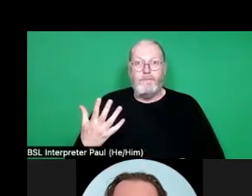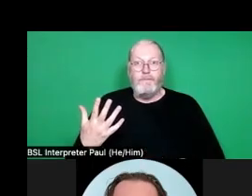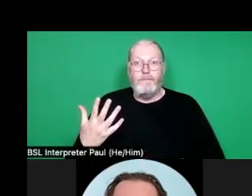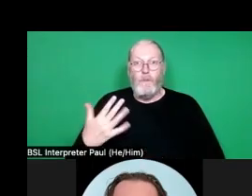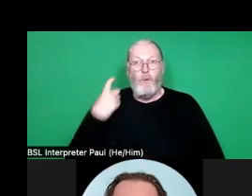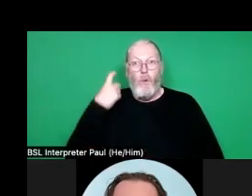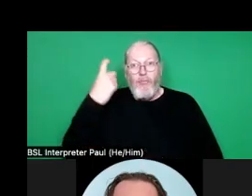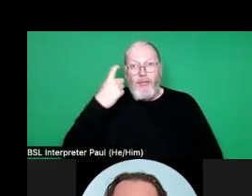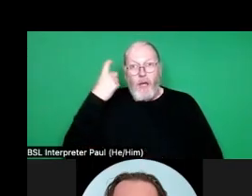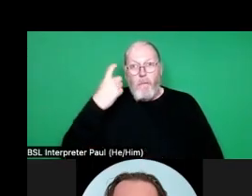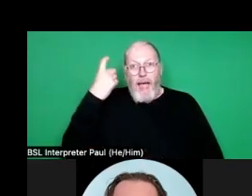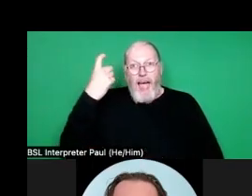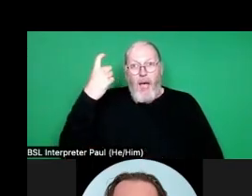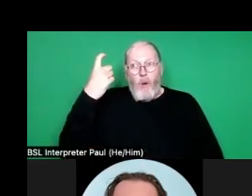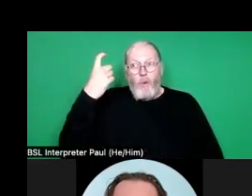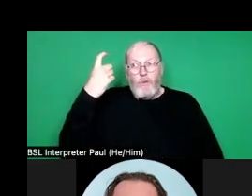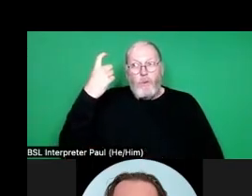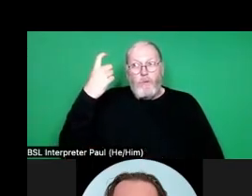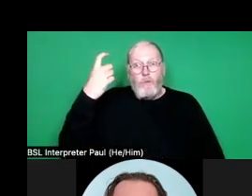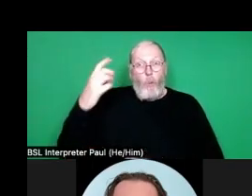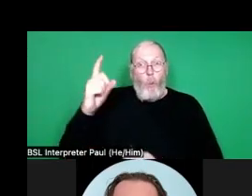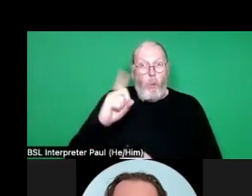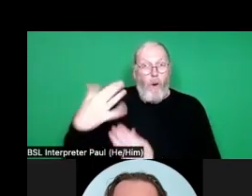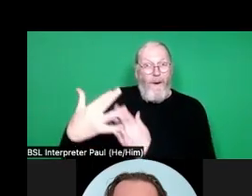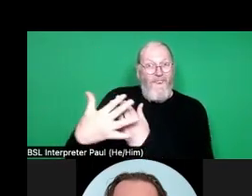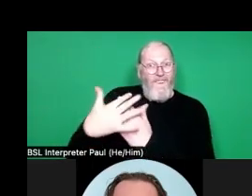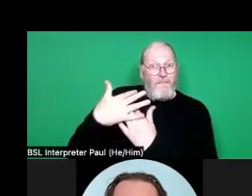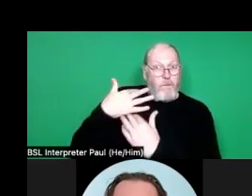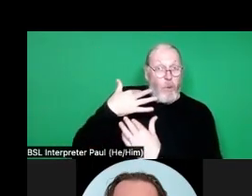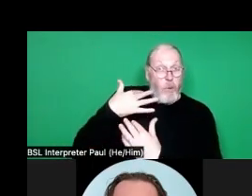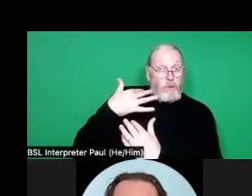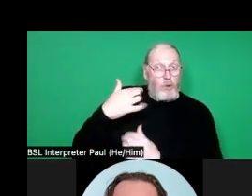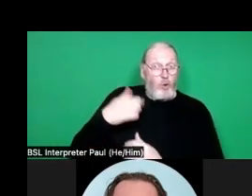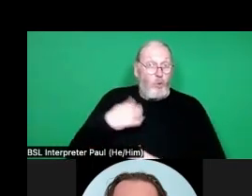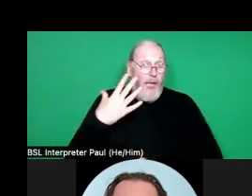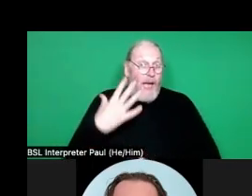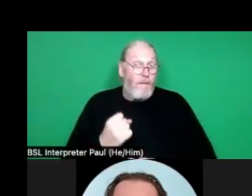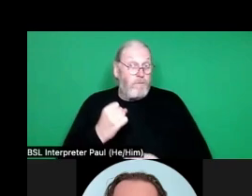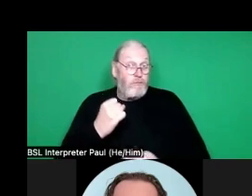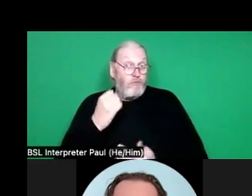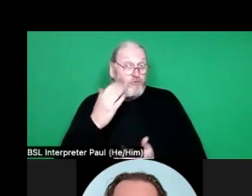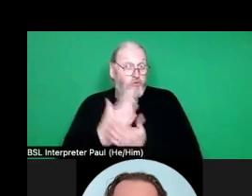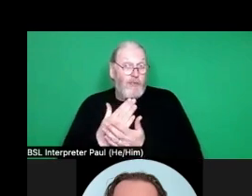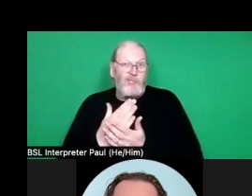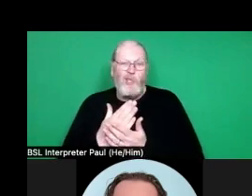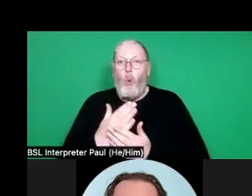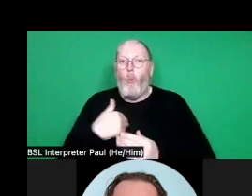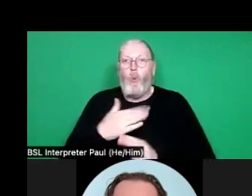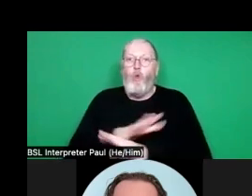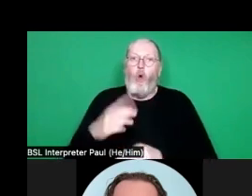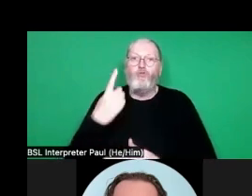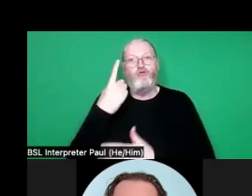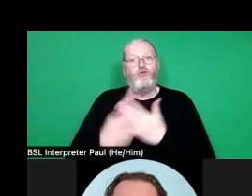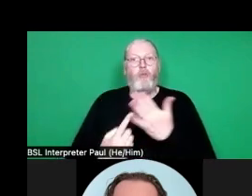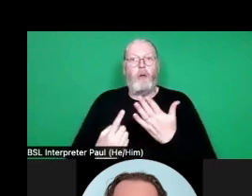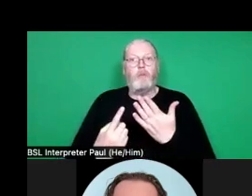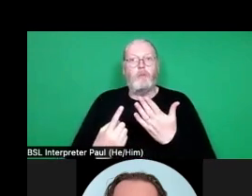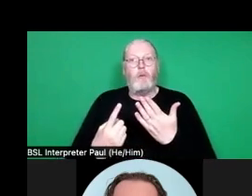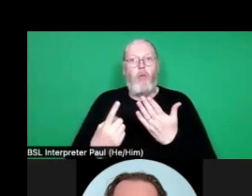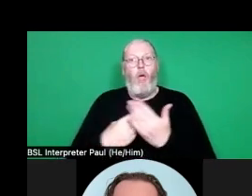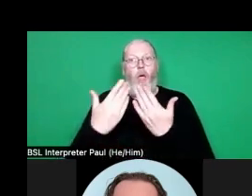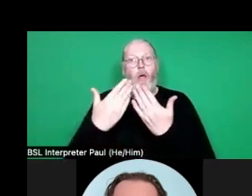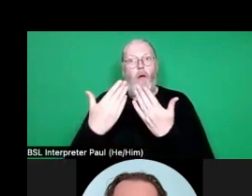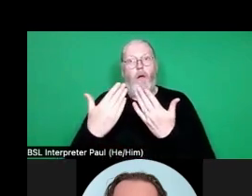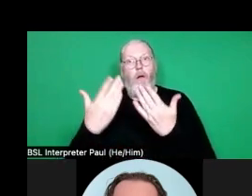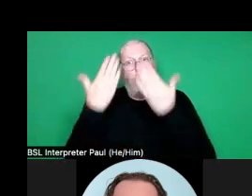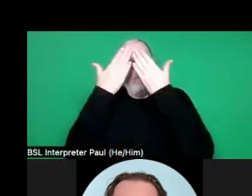influence our trust, and then avoid both blind faith and cynical rejection. I think it's about staying